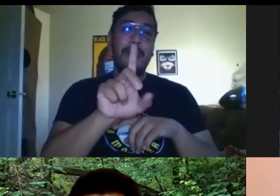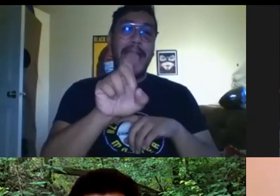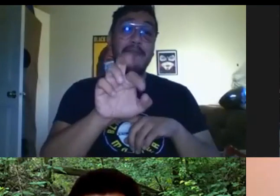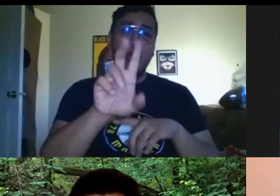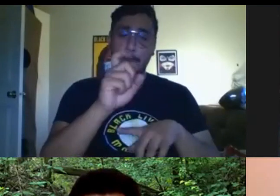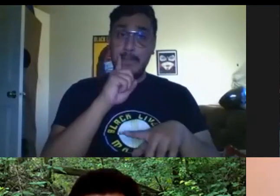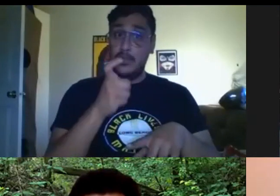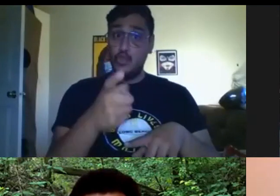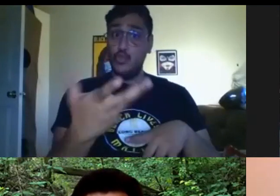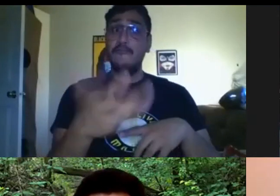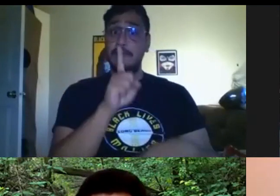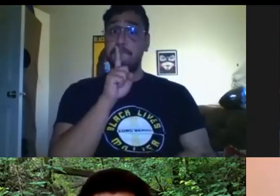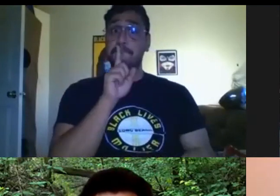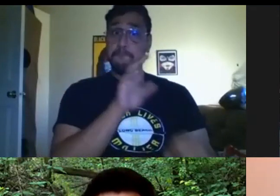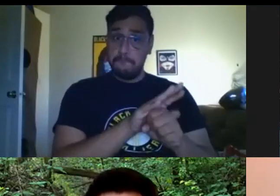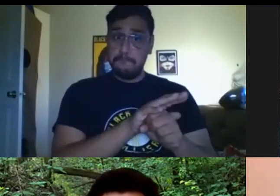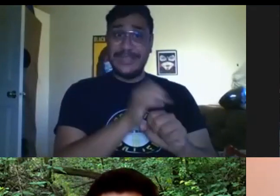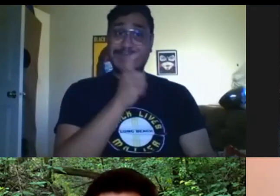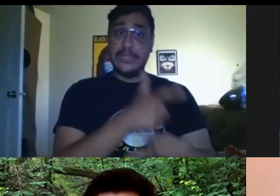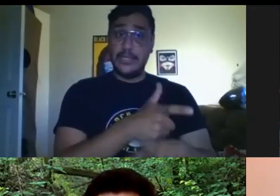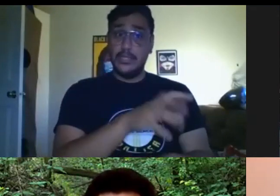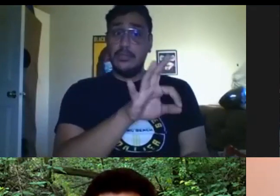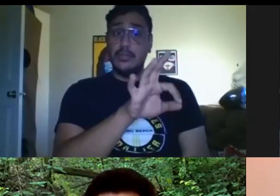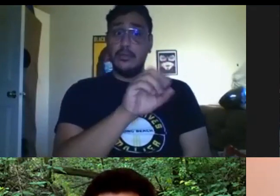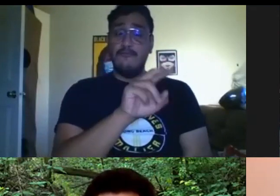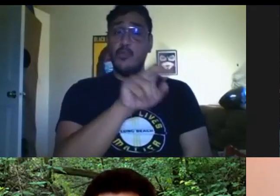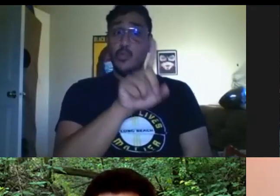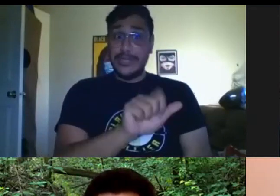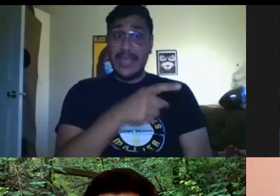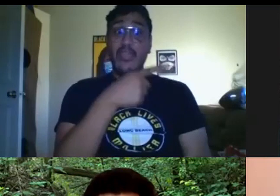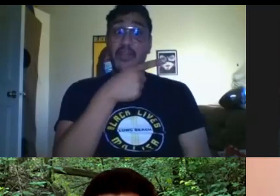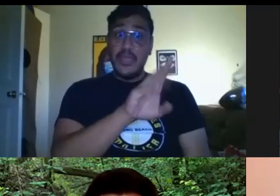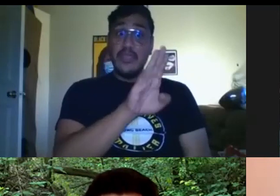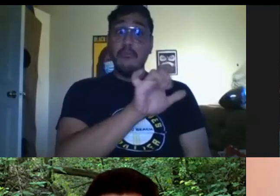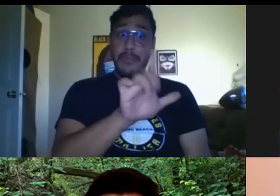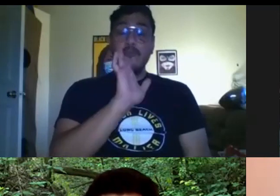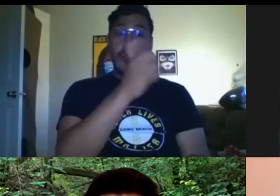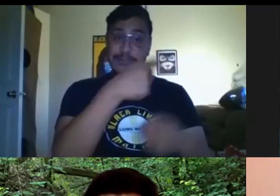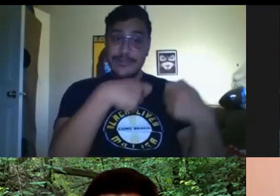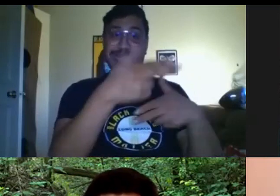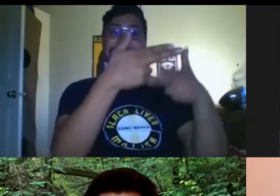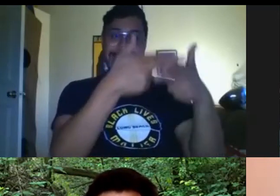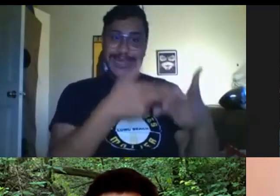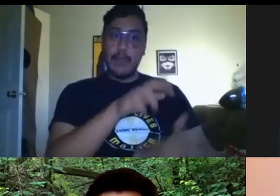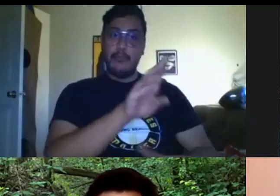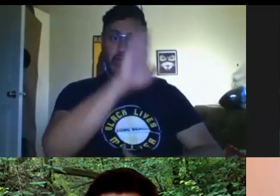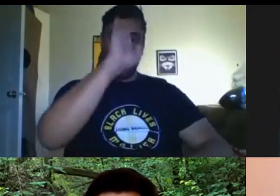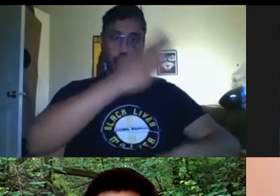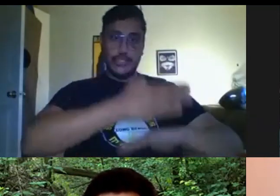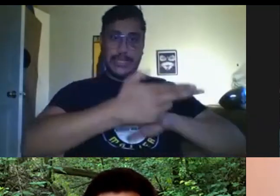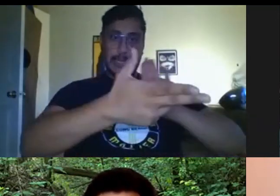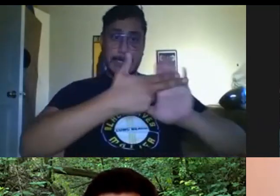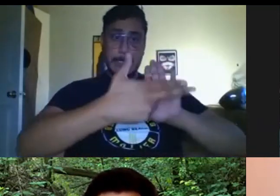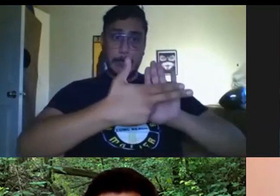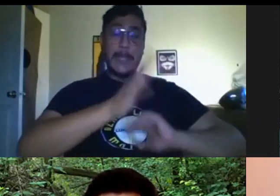that this bill was going to be in the name of her son, that it was going to be meant to honor her son. And we